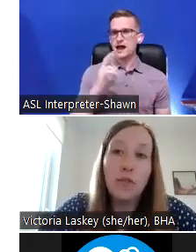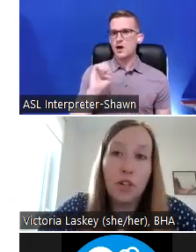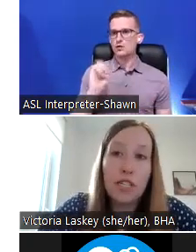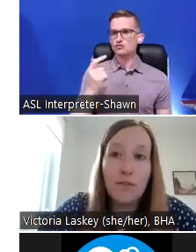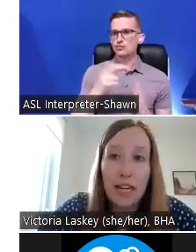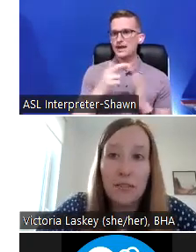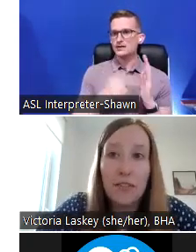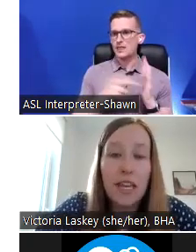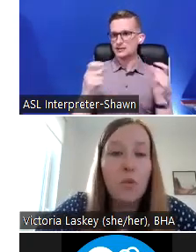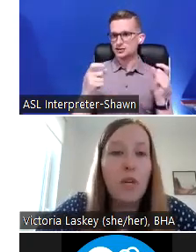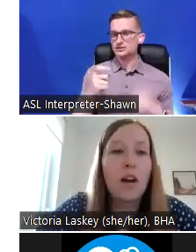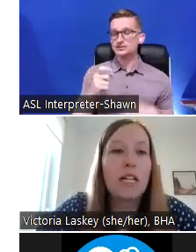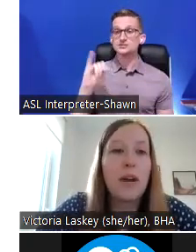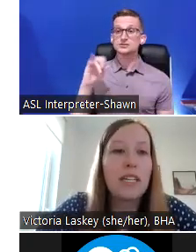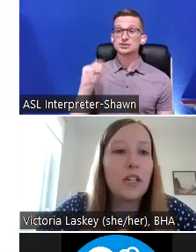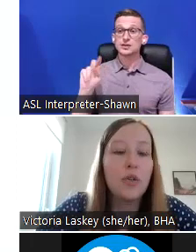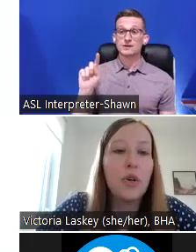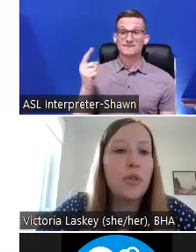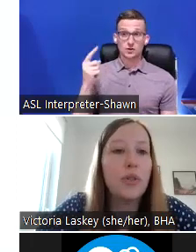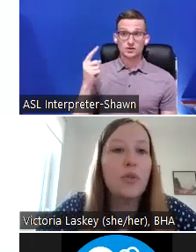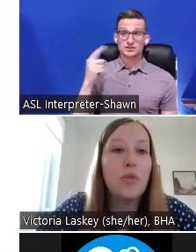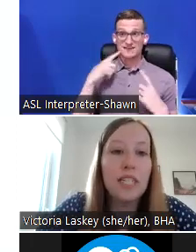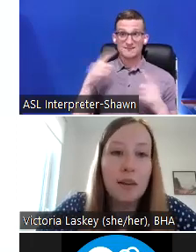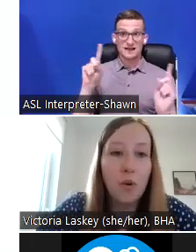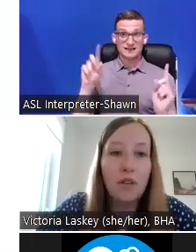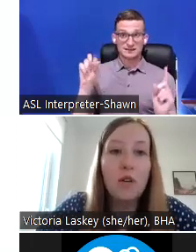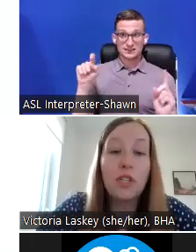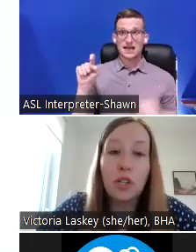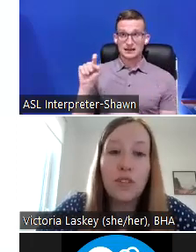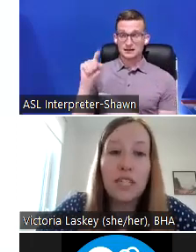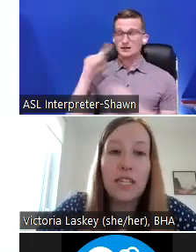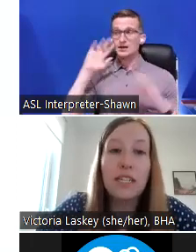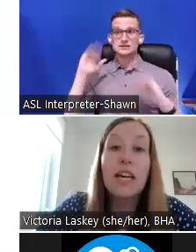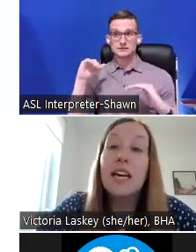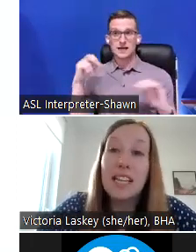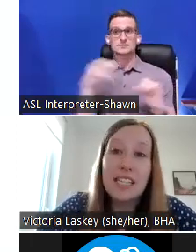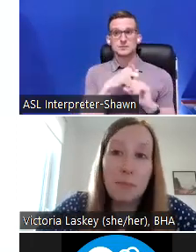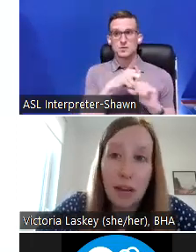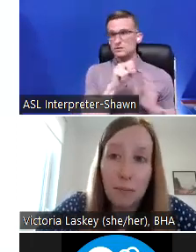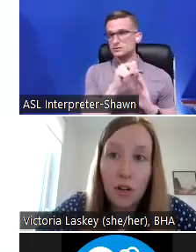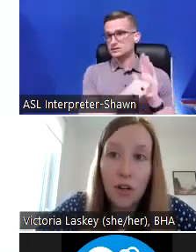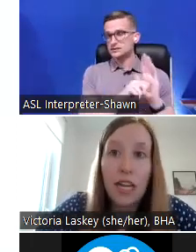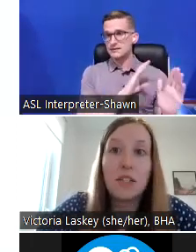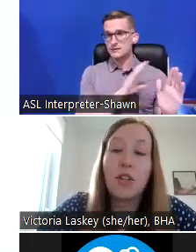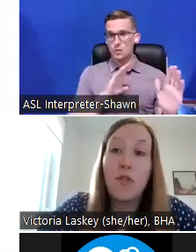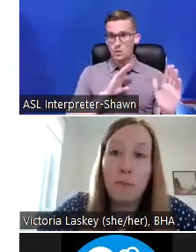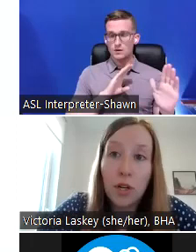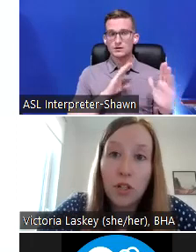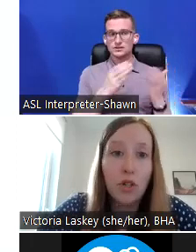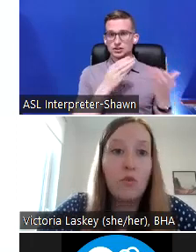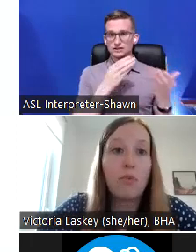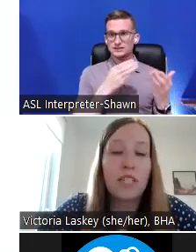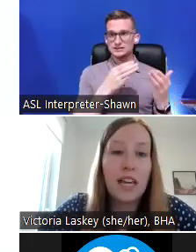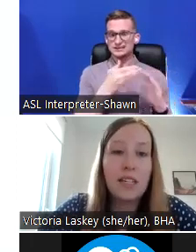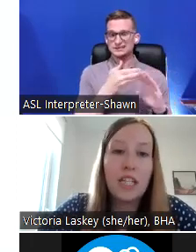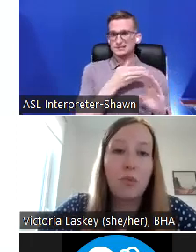January 1st effective date, we are expecting to go to the State Board of Human Services in September and November